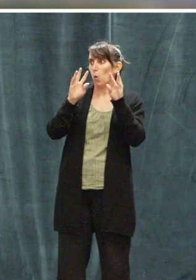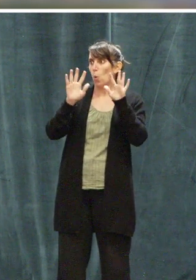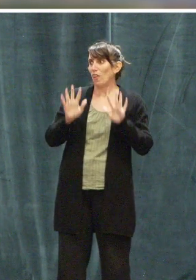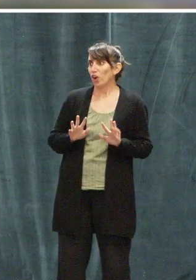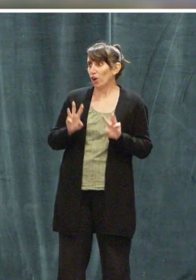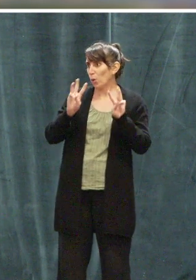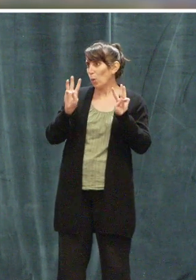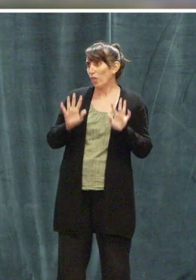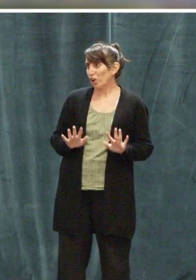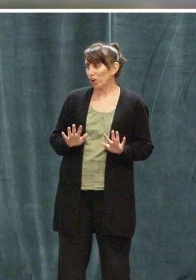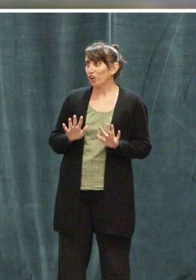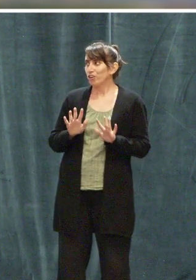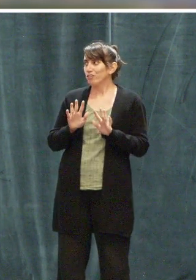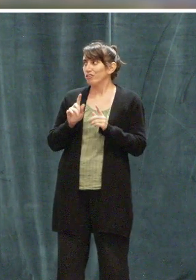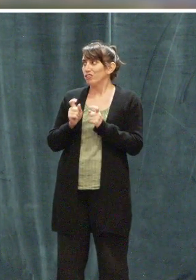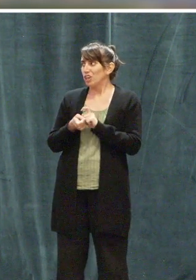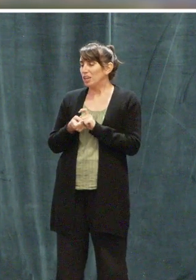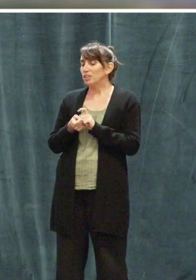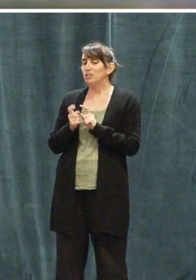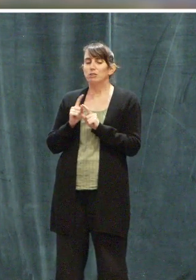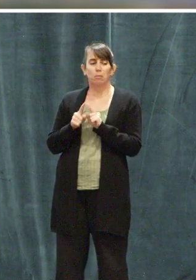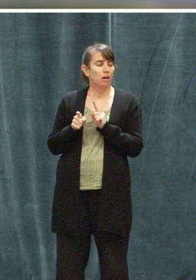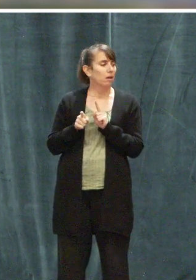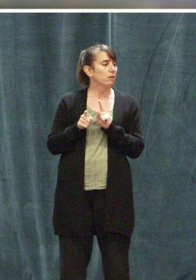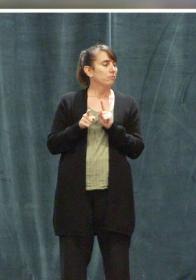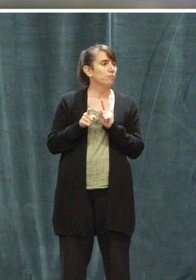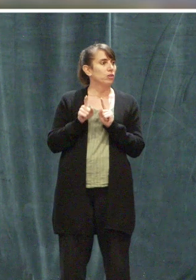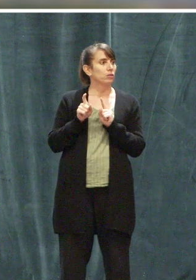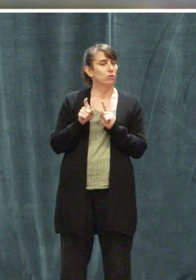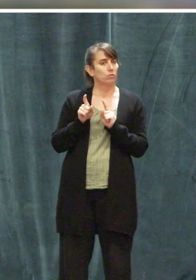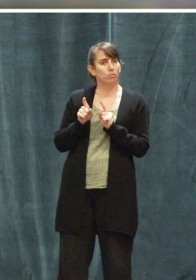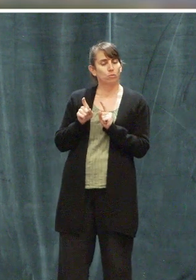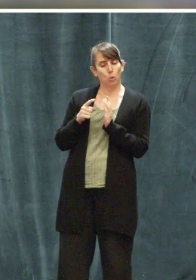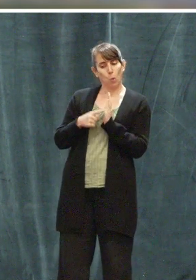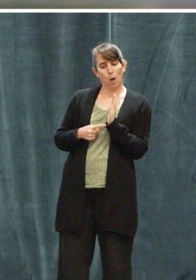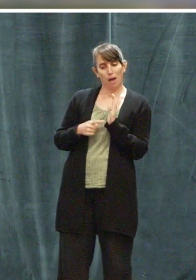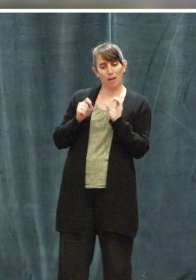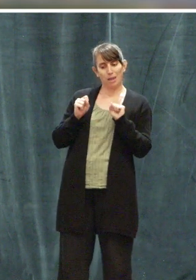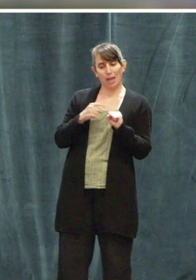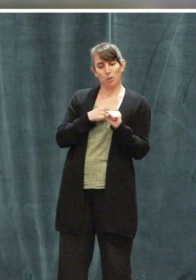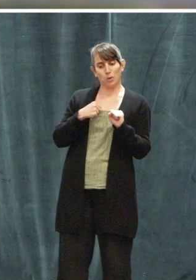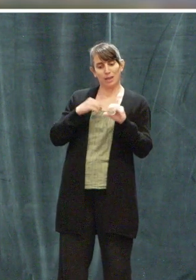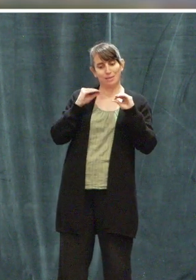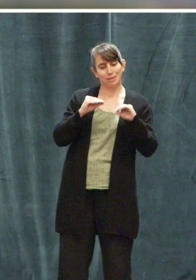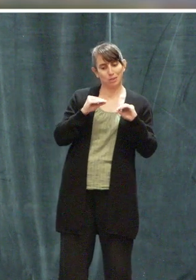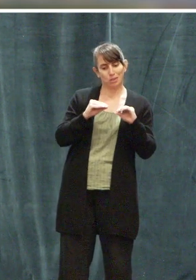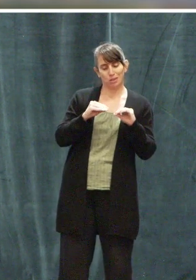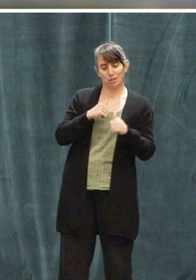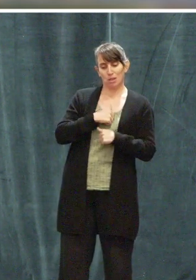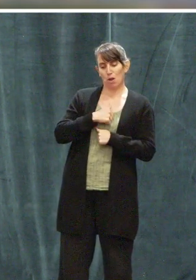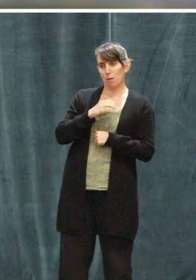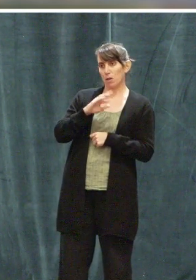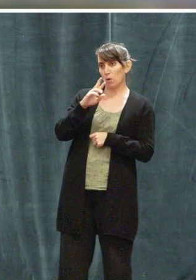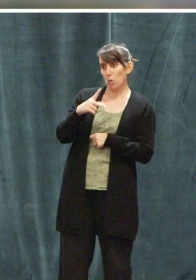I think, and to Alice's question earlier about what can we teach the Army Corps as they're thinking about the work, I think we've taken a lot